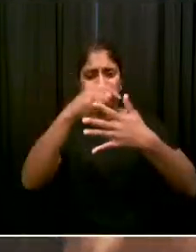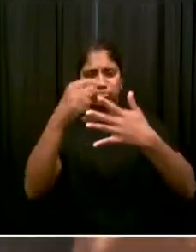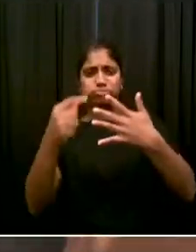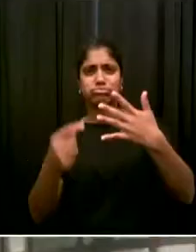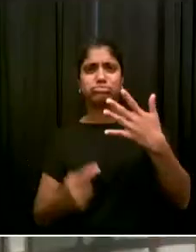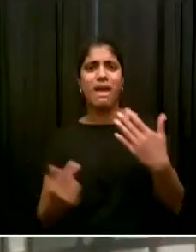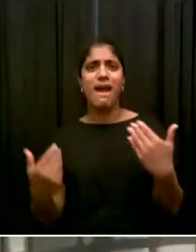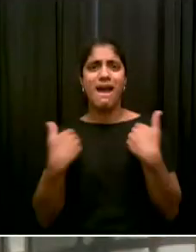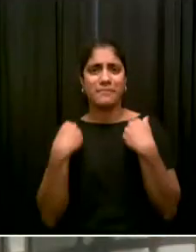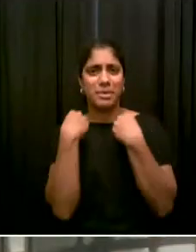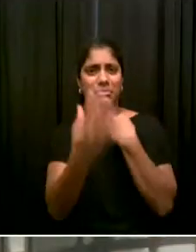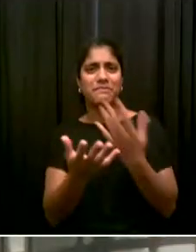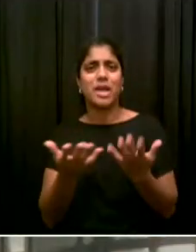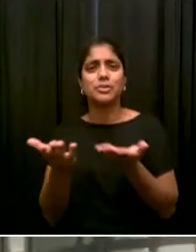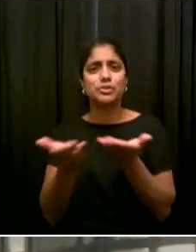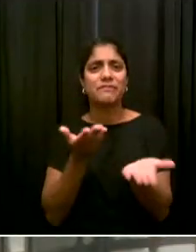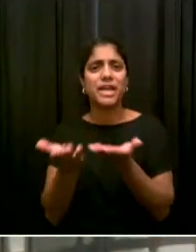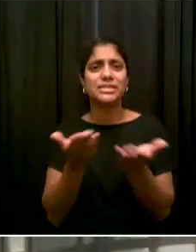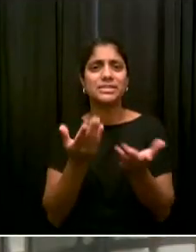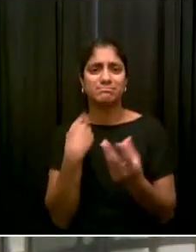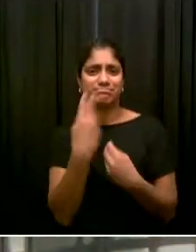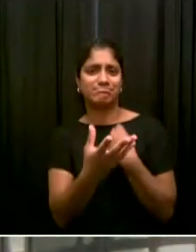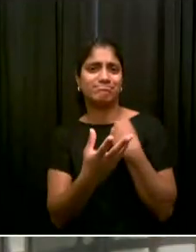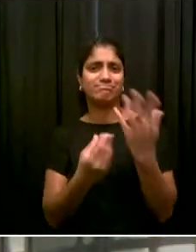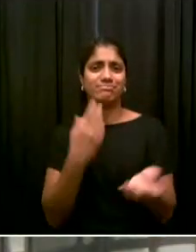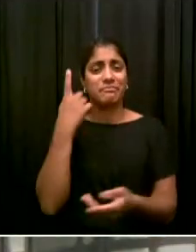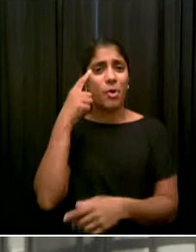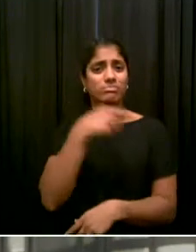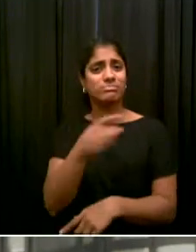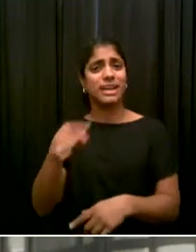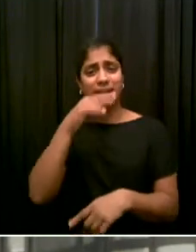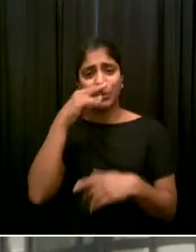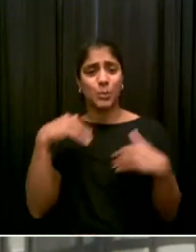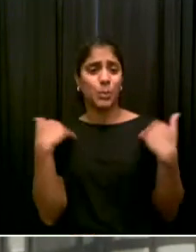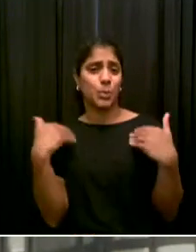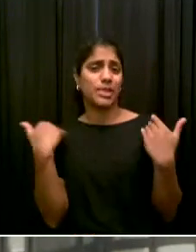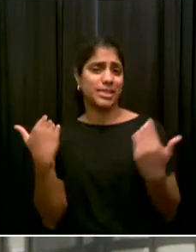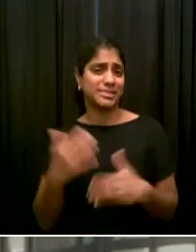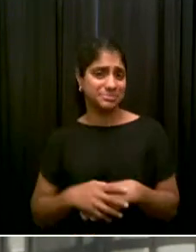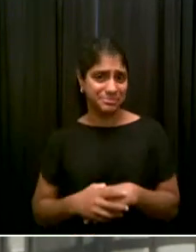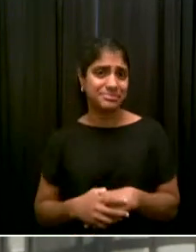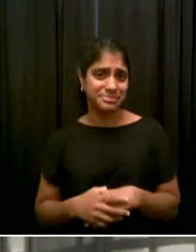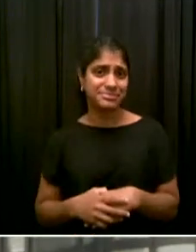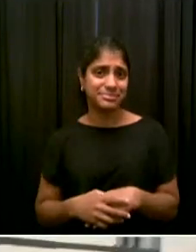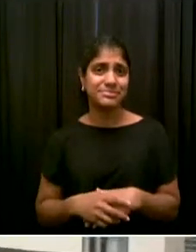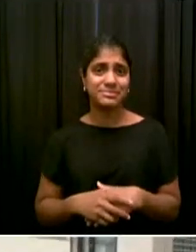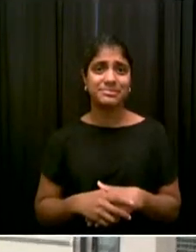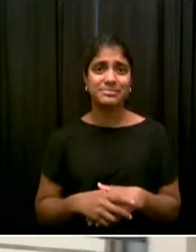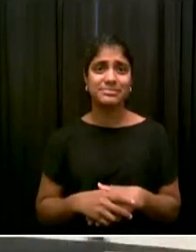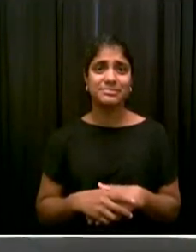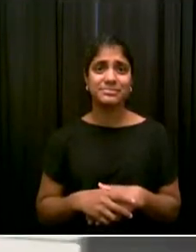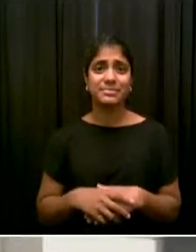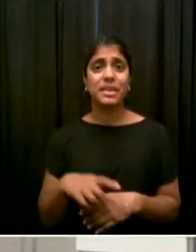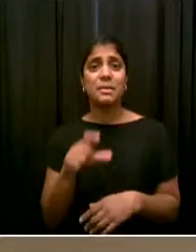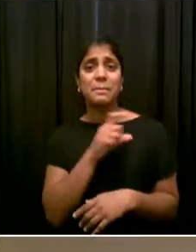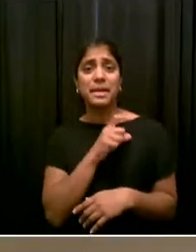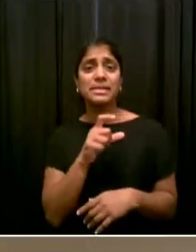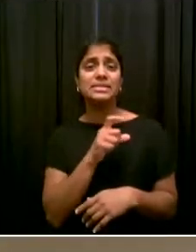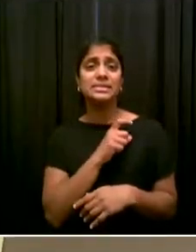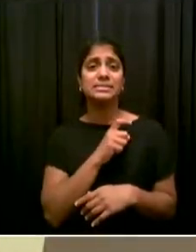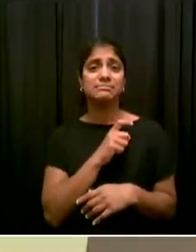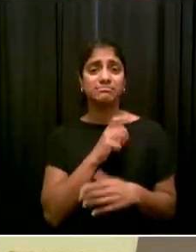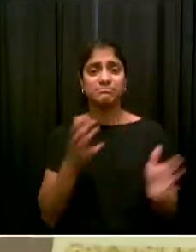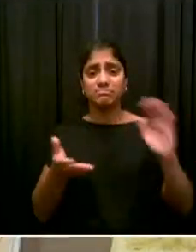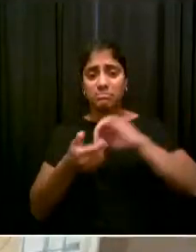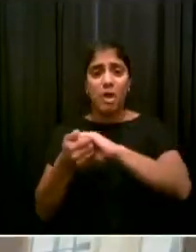Options Program is a program that's funded by the New York City Police Foundation and works closely with the police officers of the NYPD to help provide for the youth and